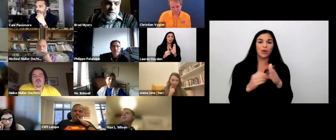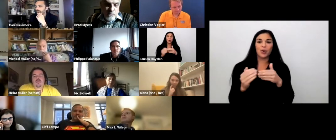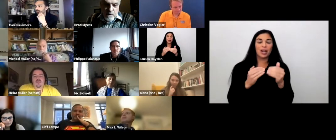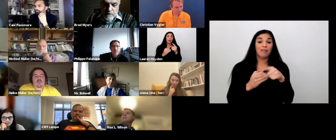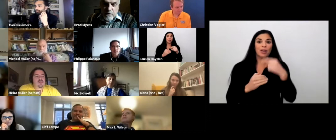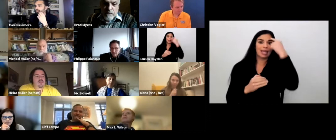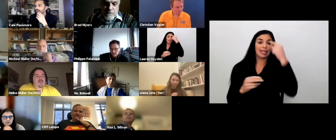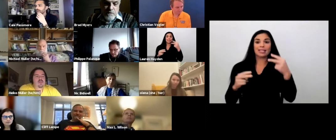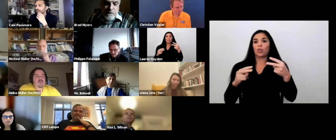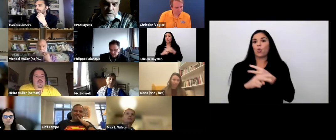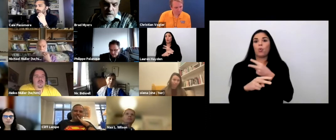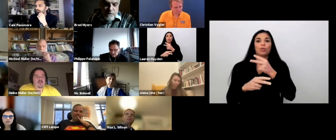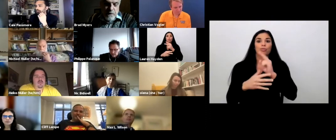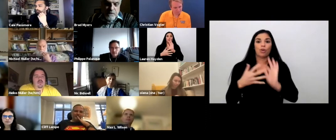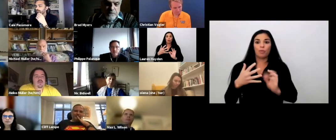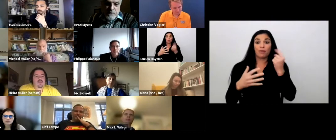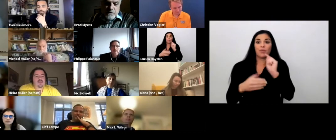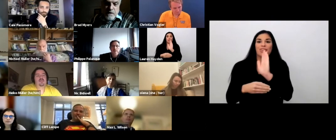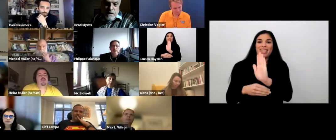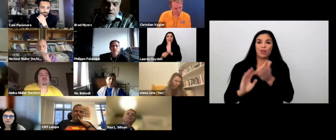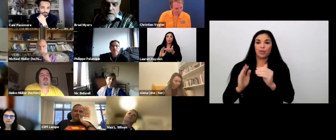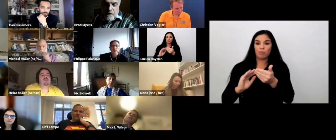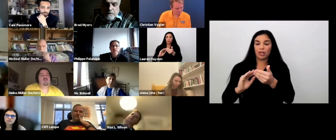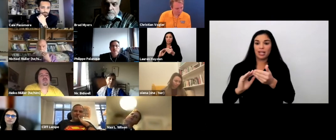option, where their community should have the better option.